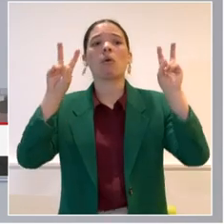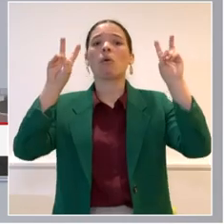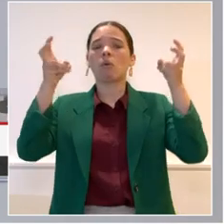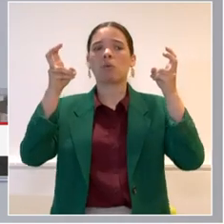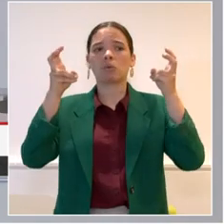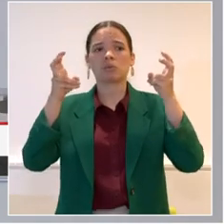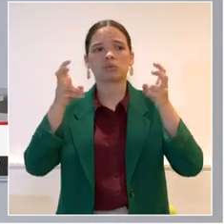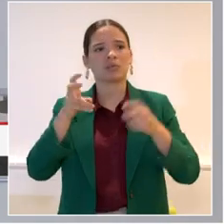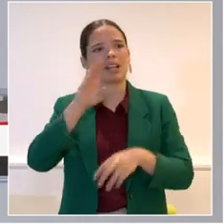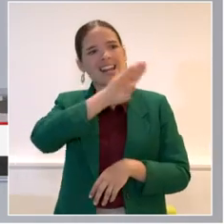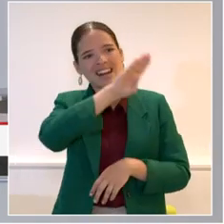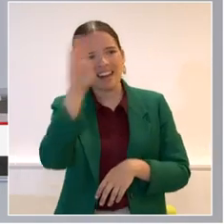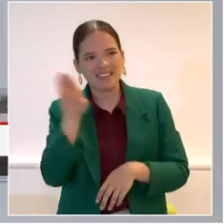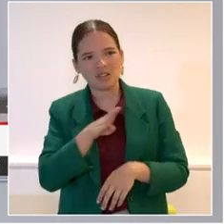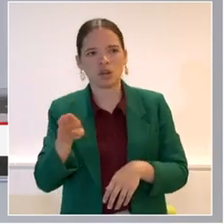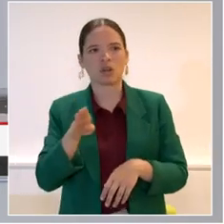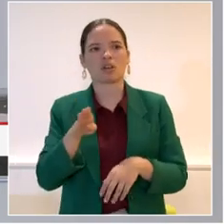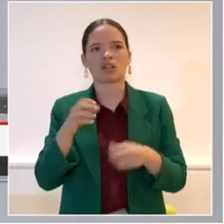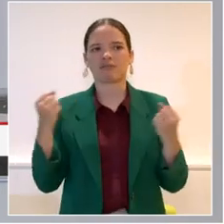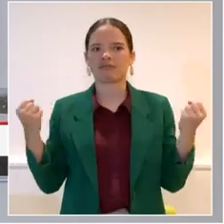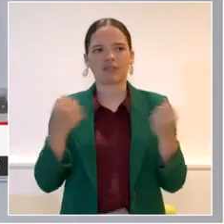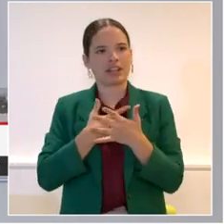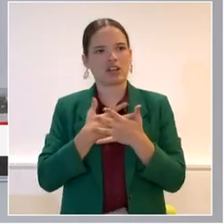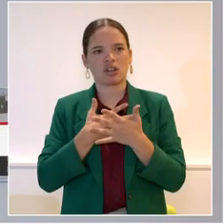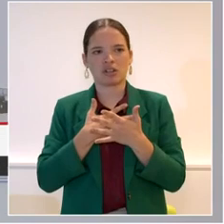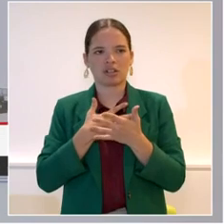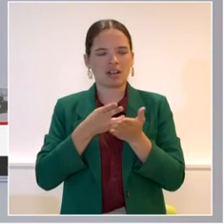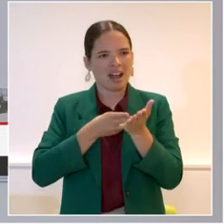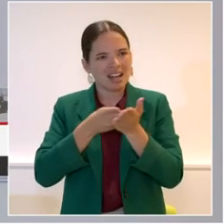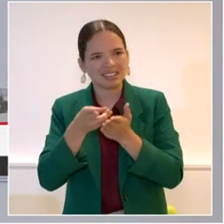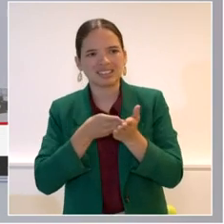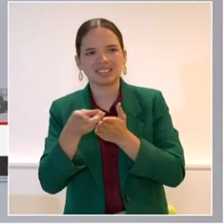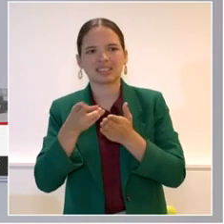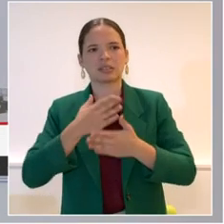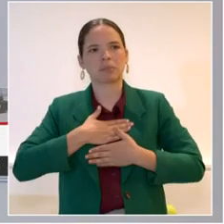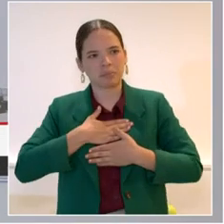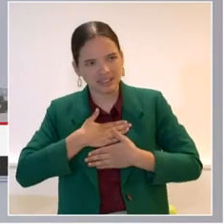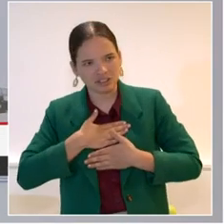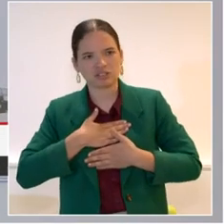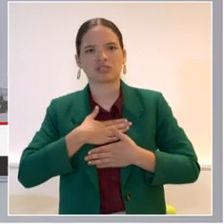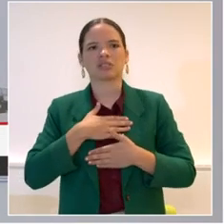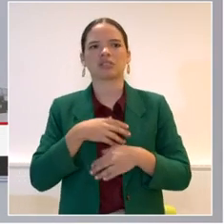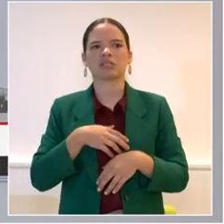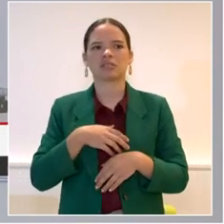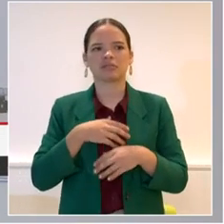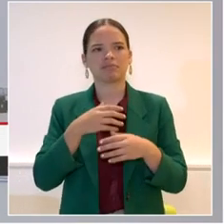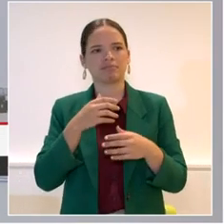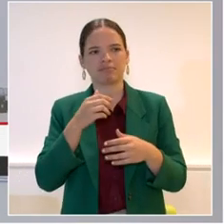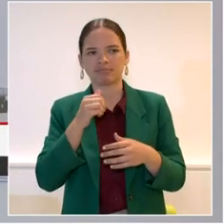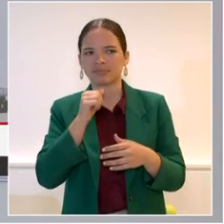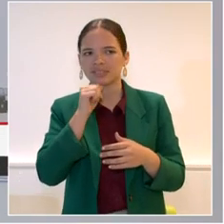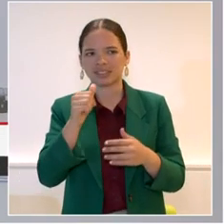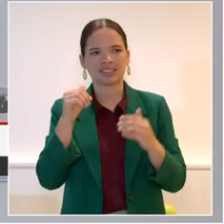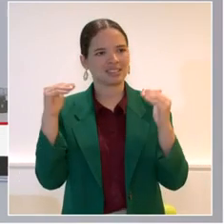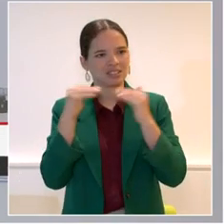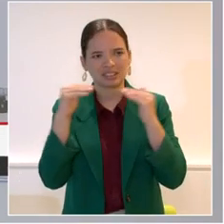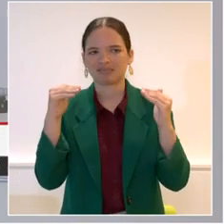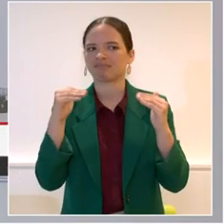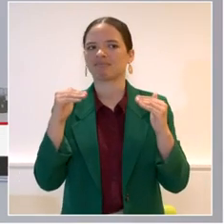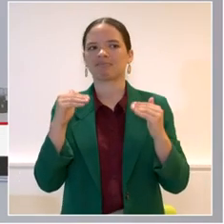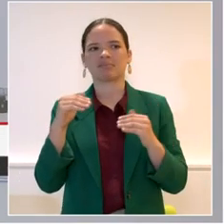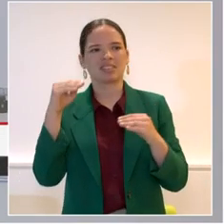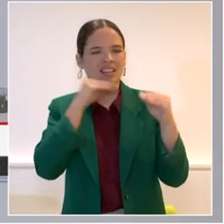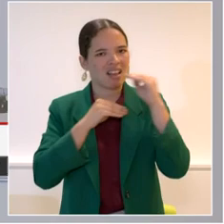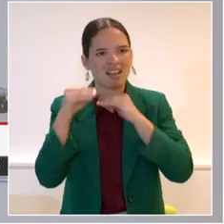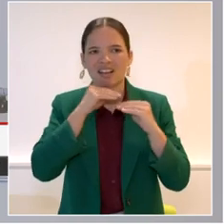"Never be afraid to raise your voice for honesty and truth and compassion against injustice and lying and greed. If people